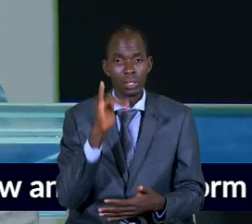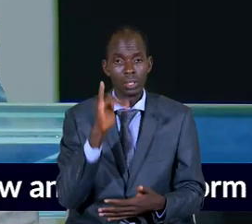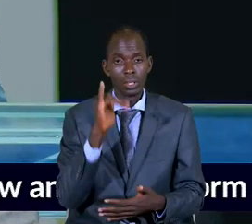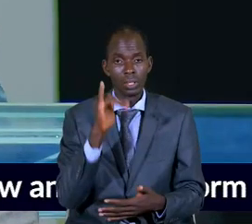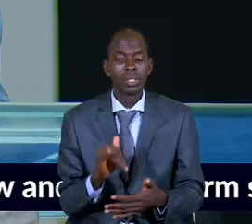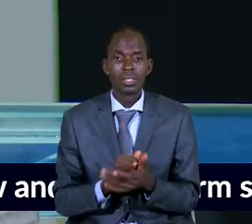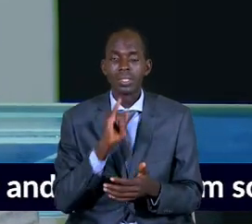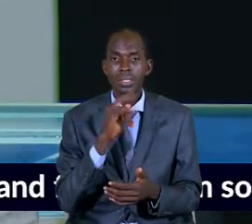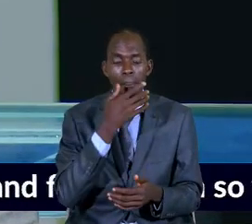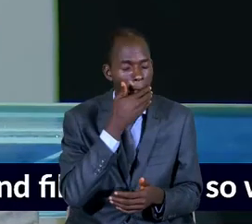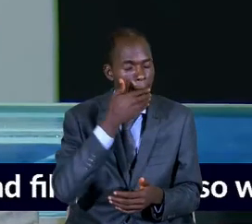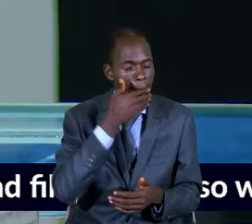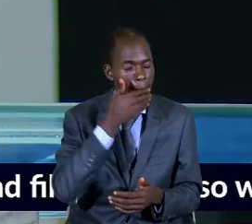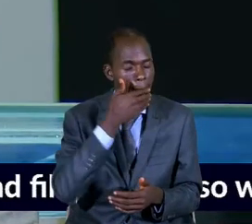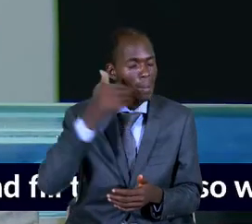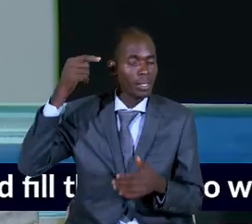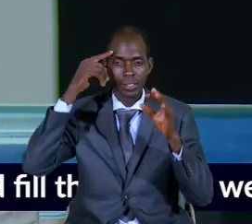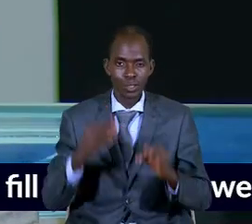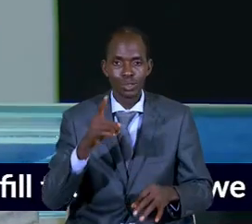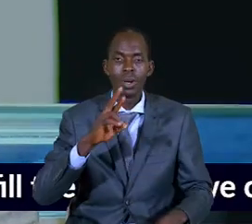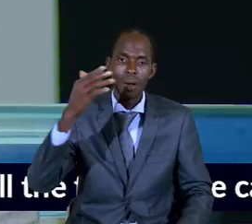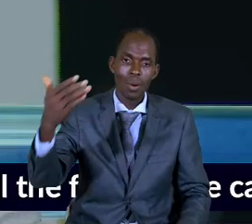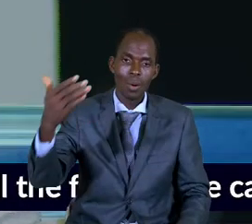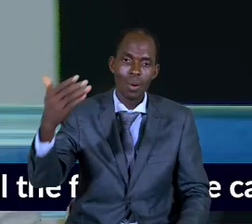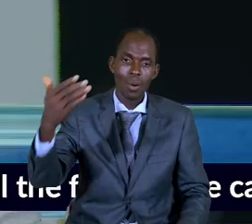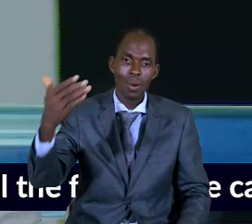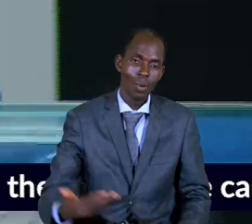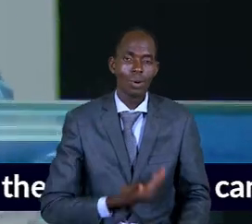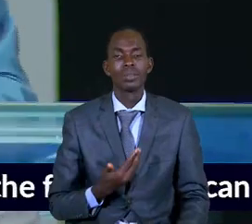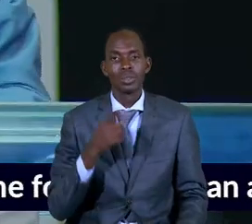you have taken. Welcome.